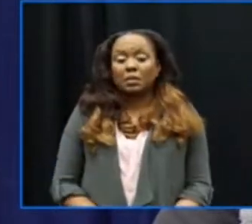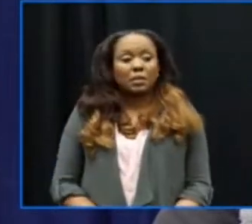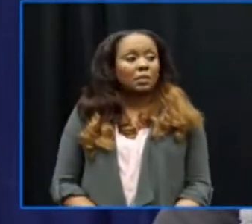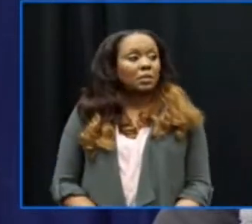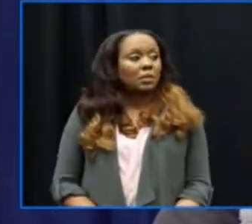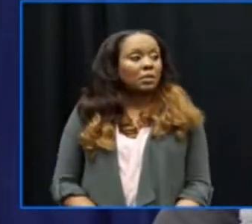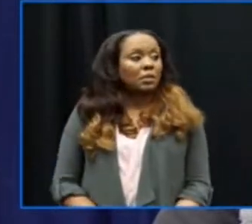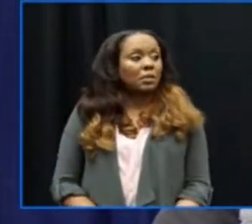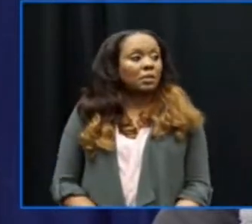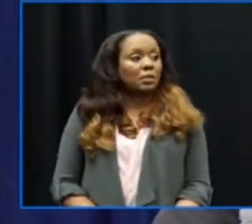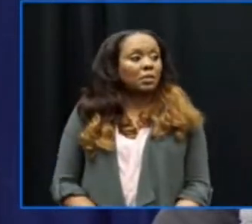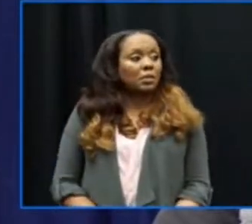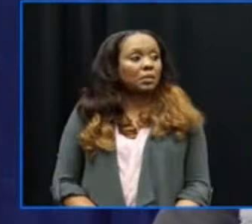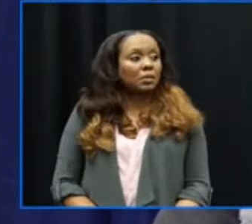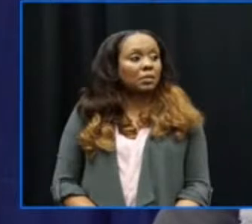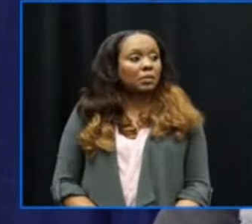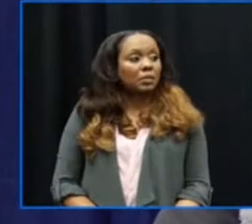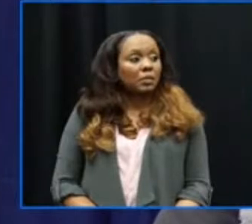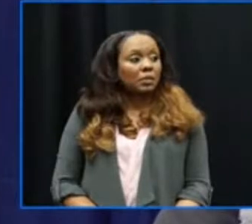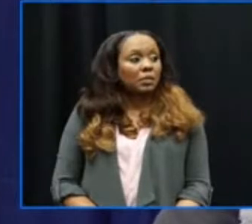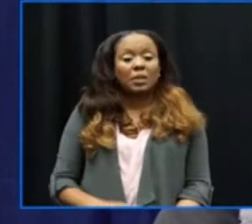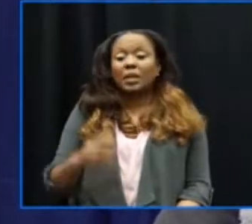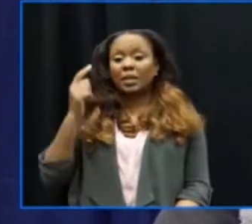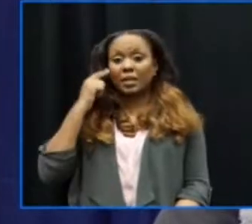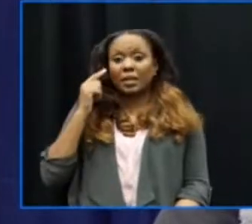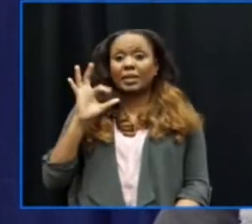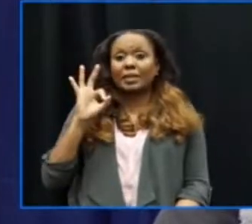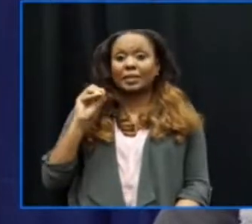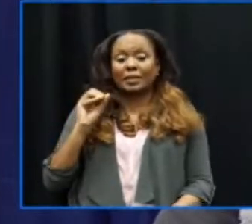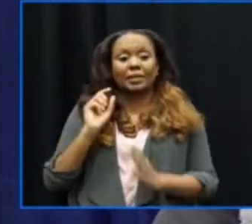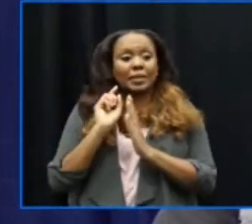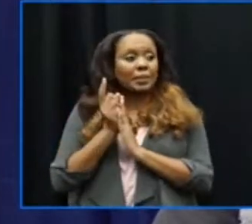I think we have had 90 minutes of a lot of